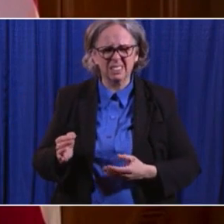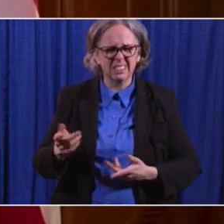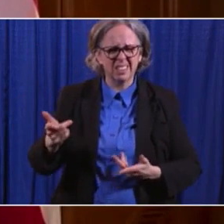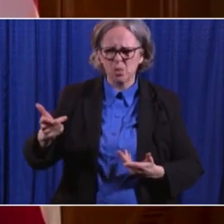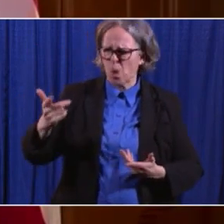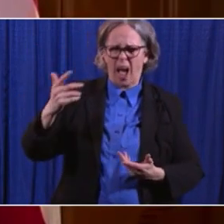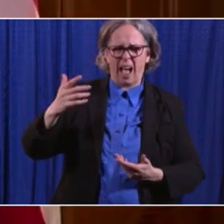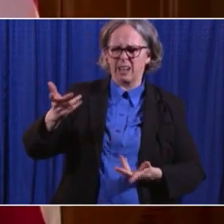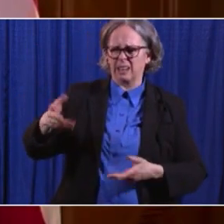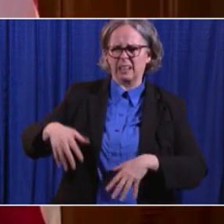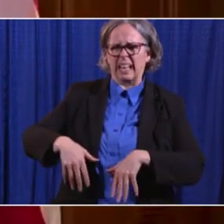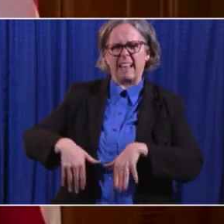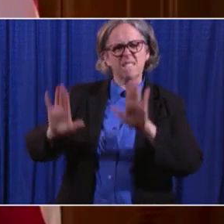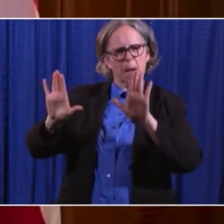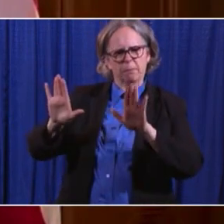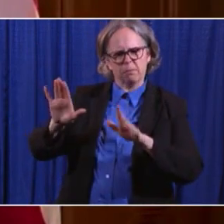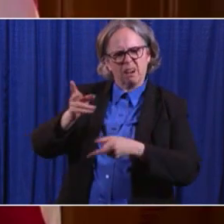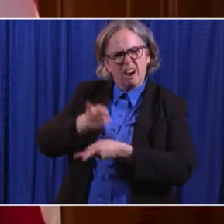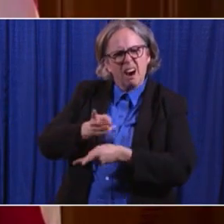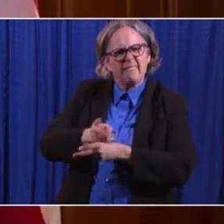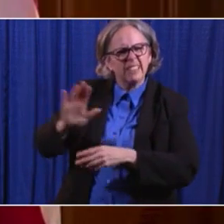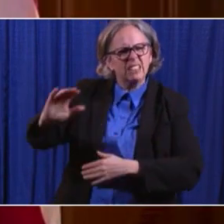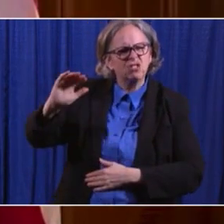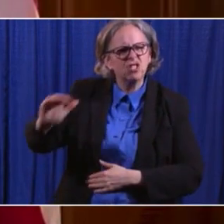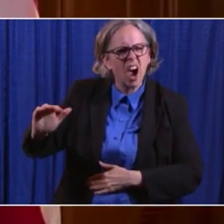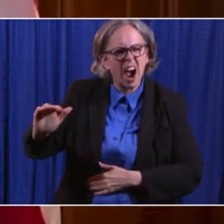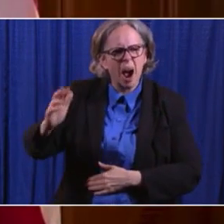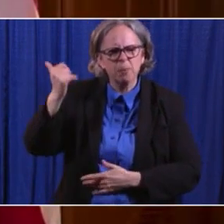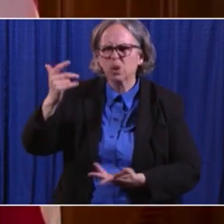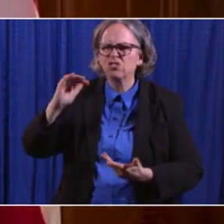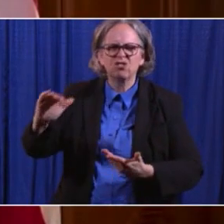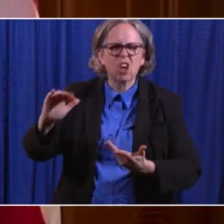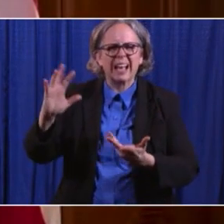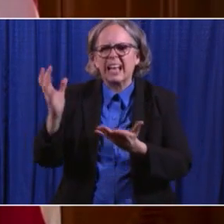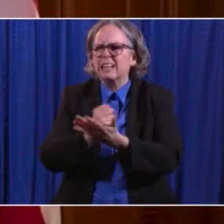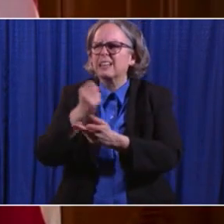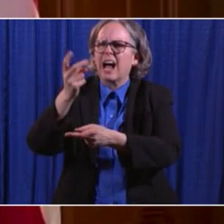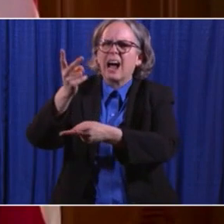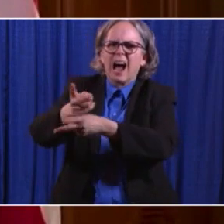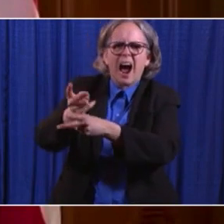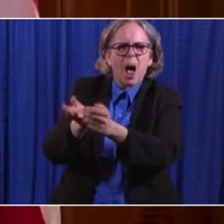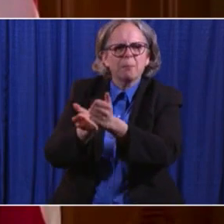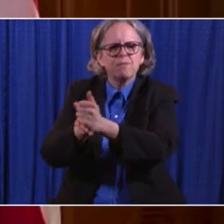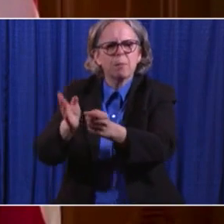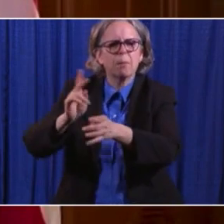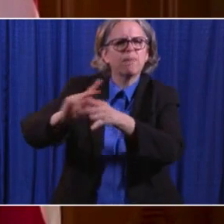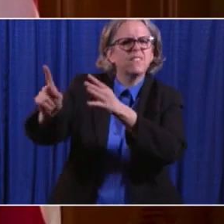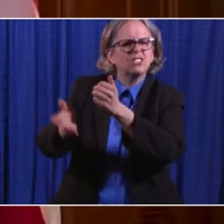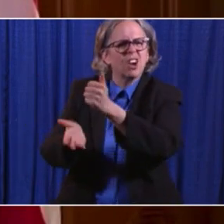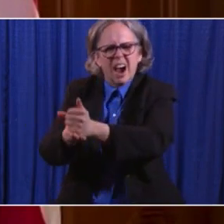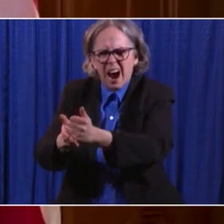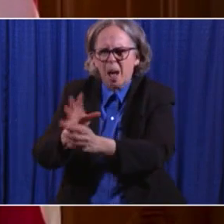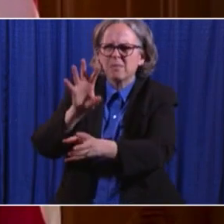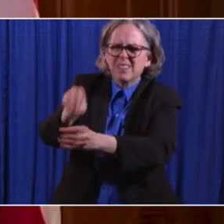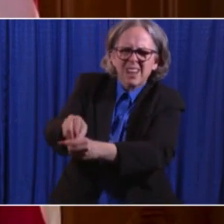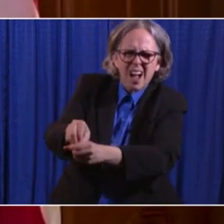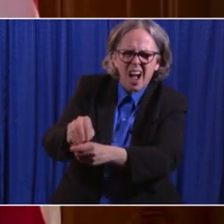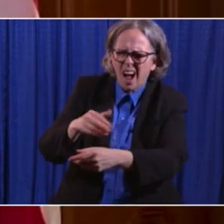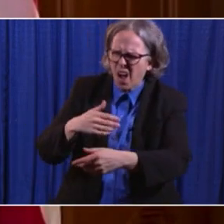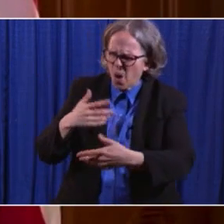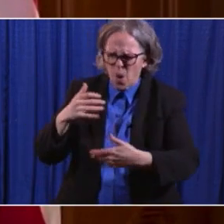that he needed. Certainly no family should ever have to make that